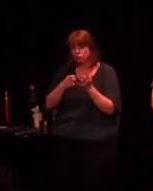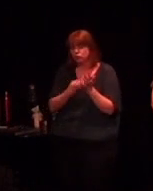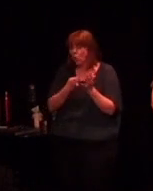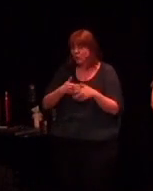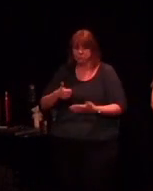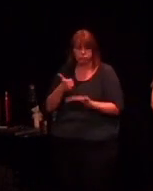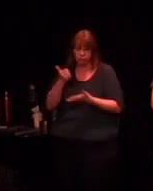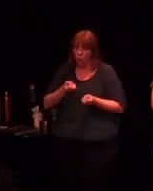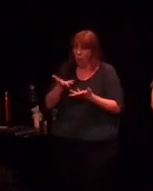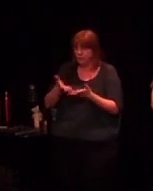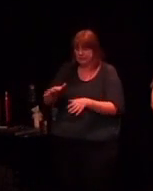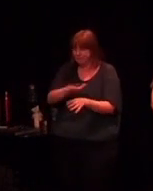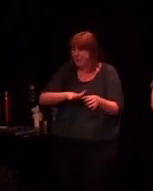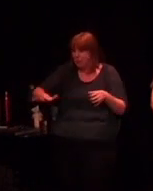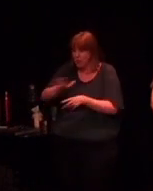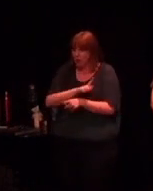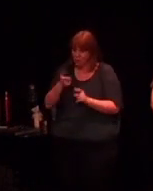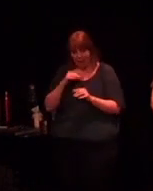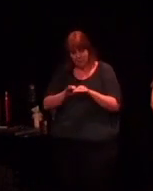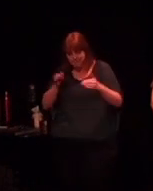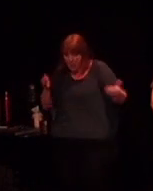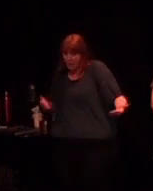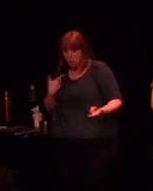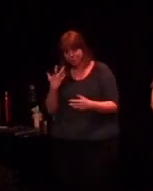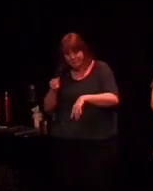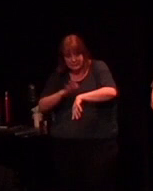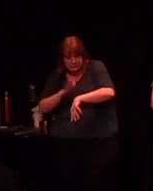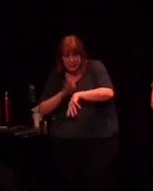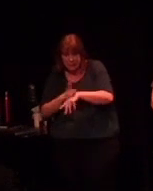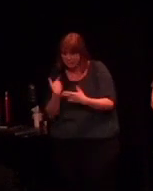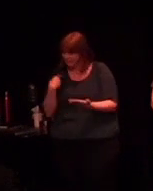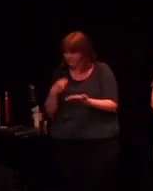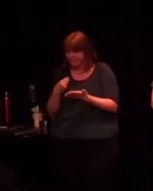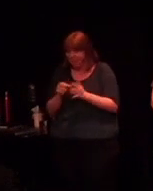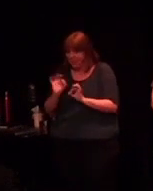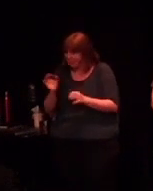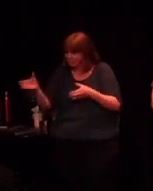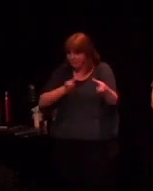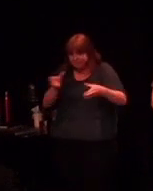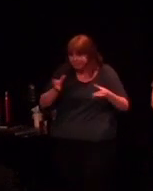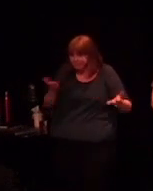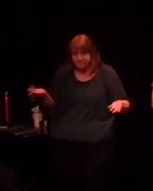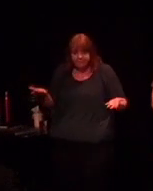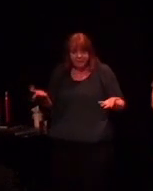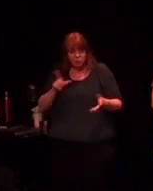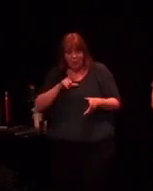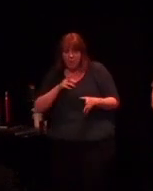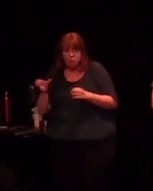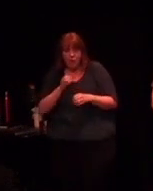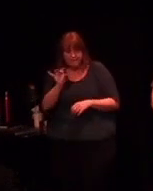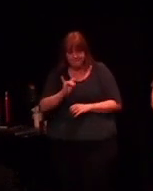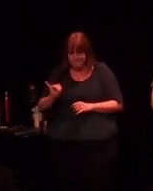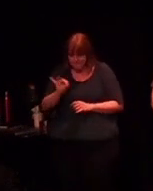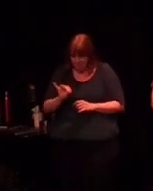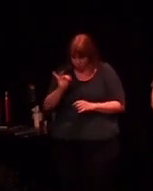to emerging artists, and they said, we've got a platform, I've got time, it costs me nothing, can we bring anybody else in? And that's where we brought in Pepe